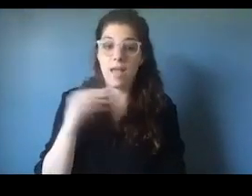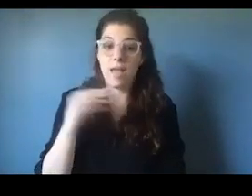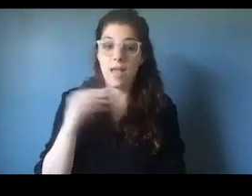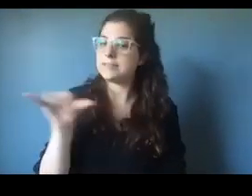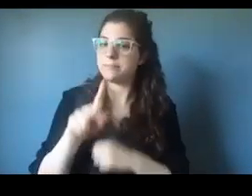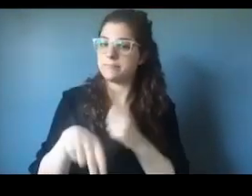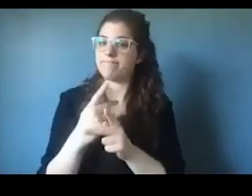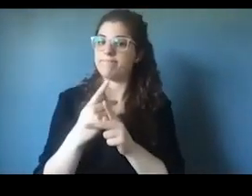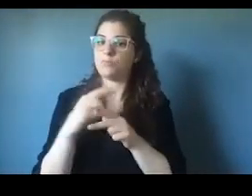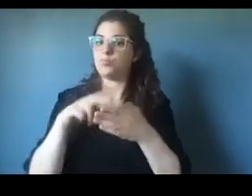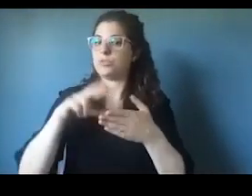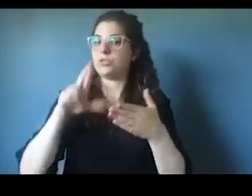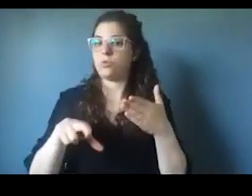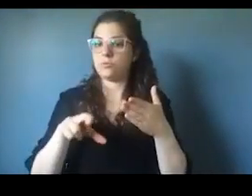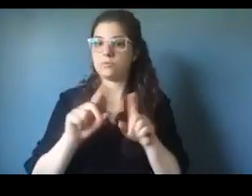results hold for workers